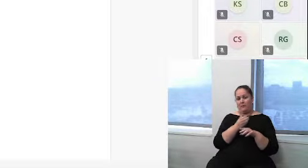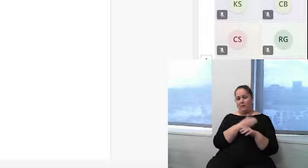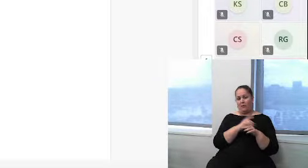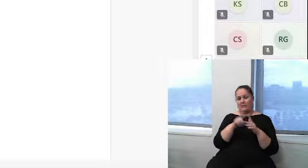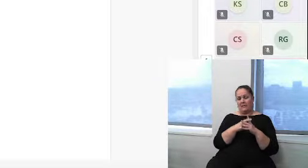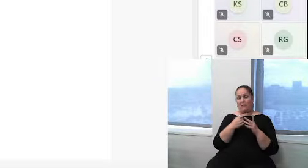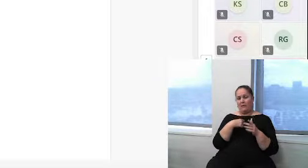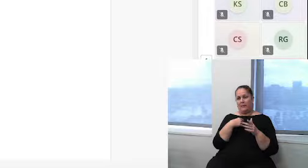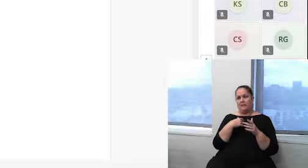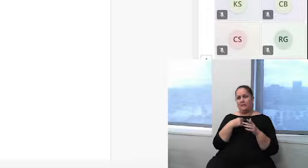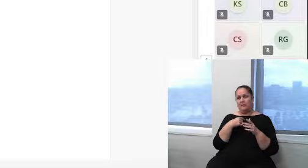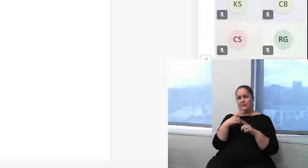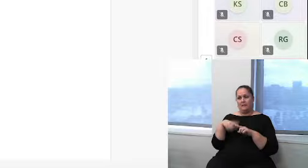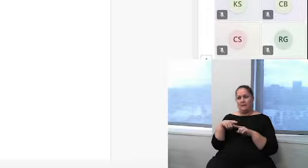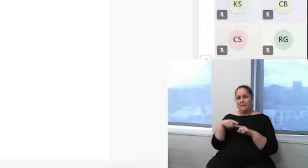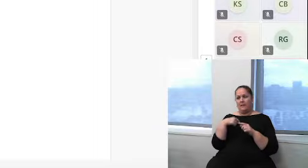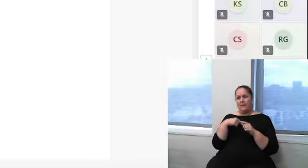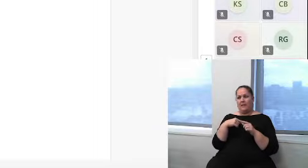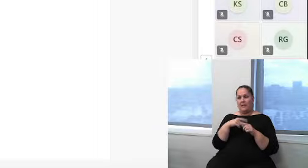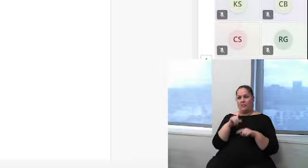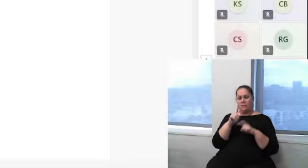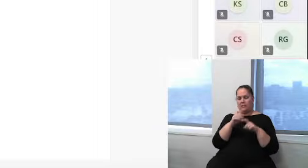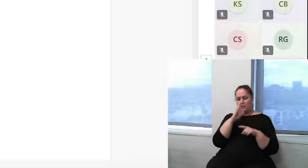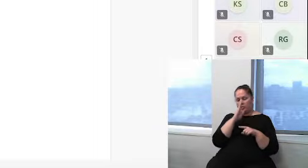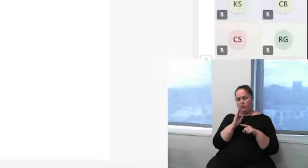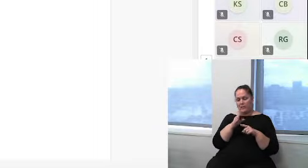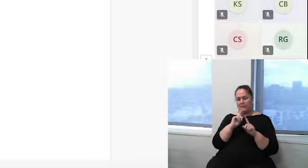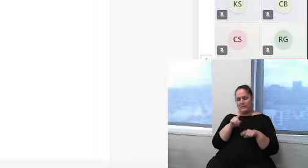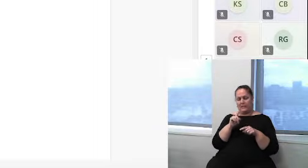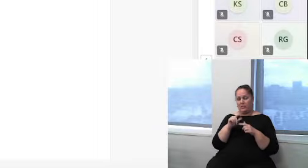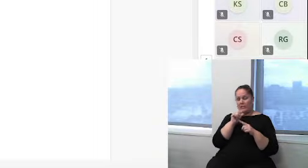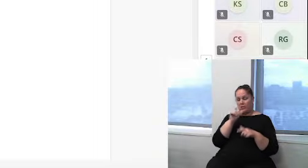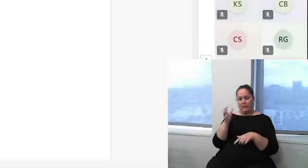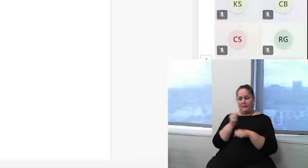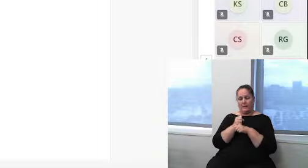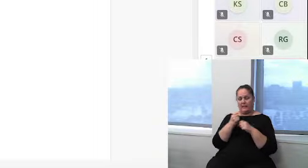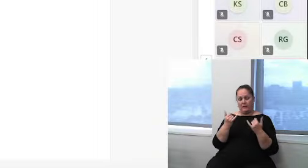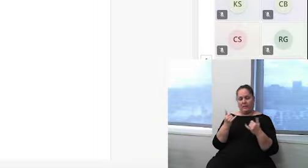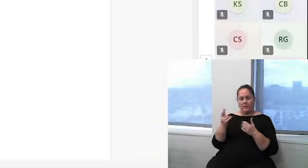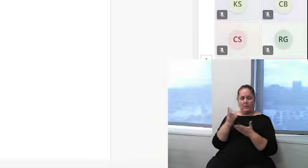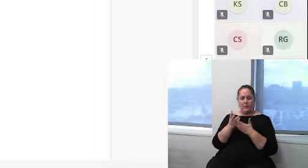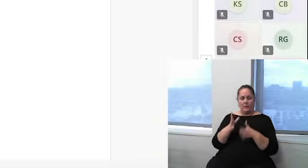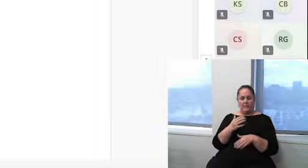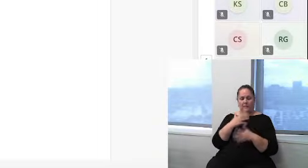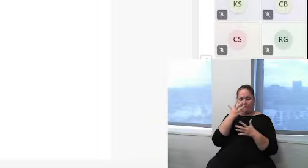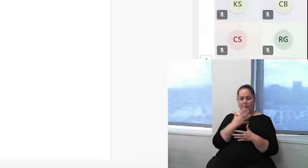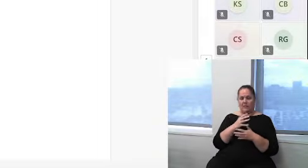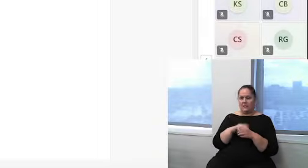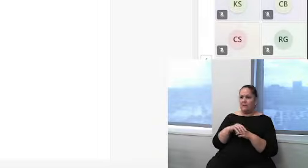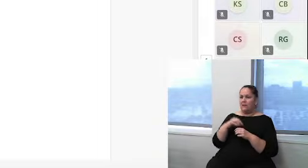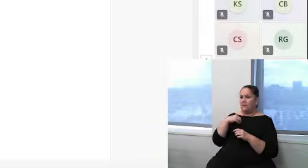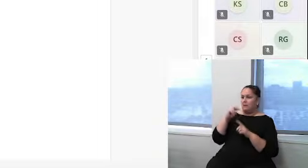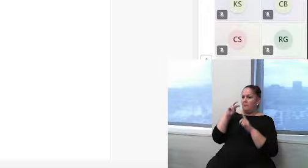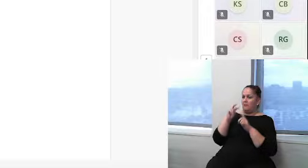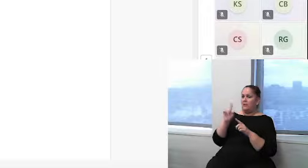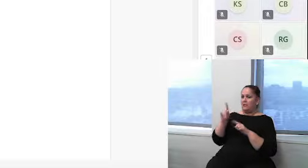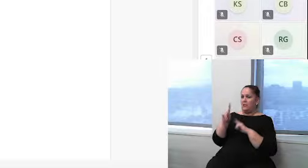The time estimate I gave you before was based on a streamlined presentation, and that is not what I'm getting with this witness,